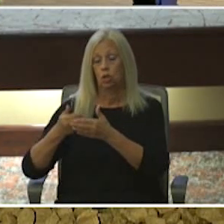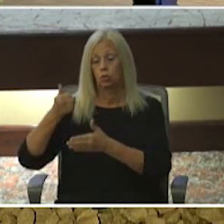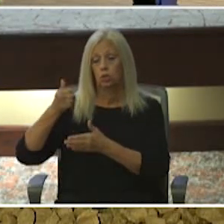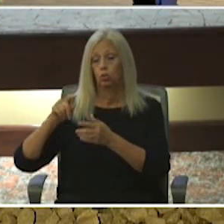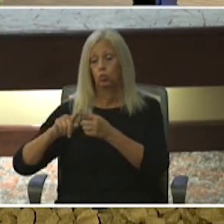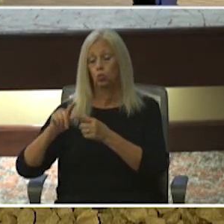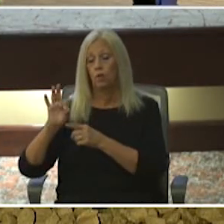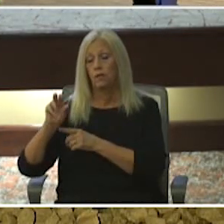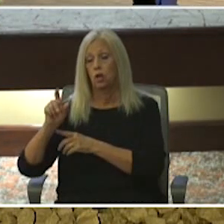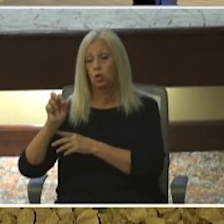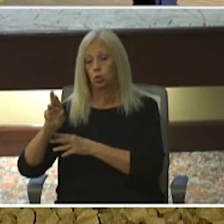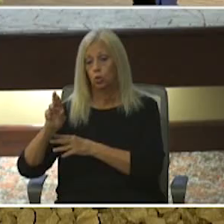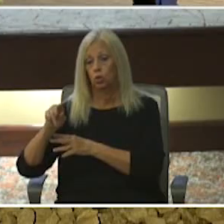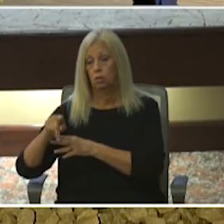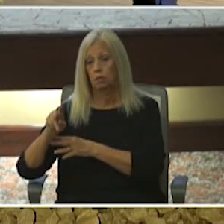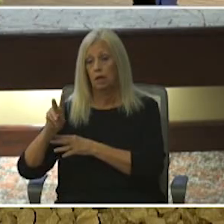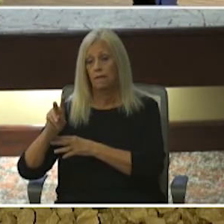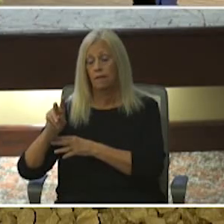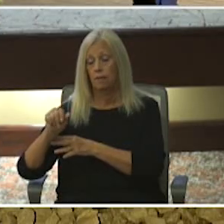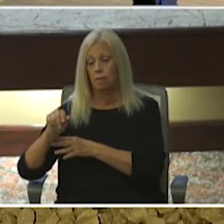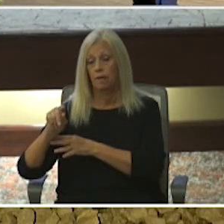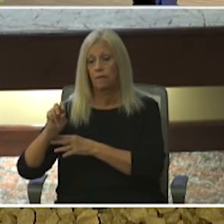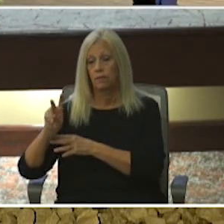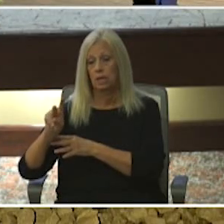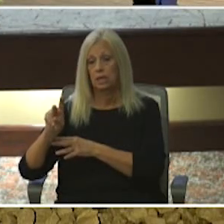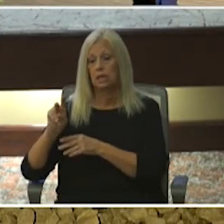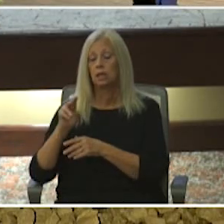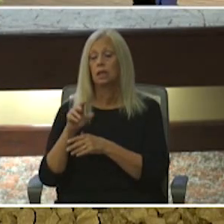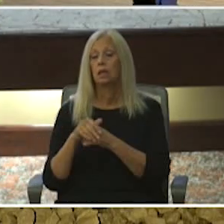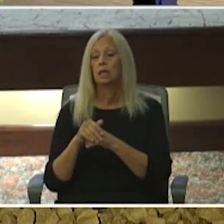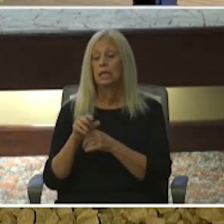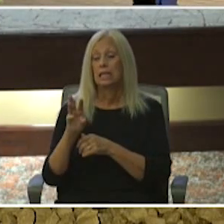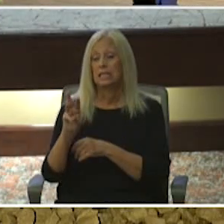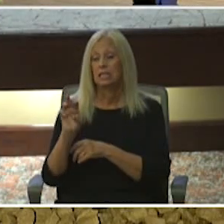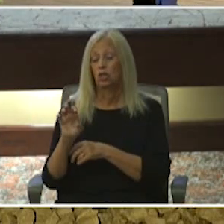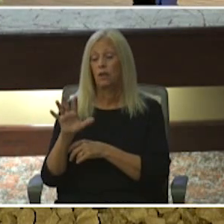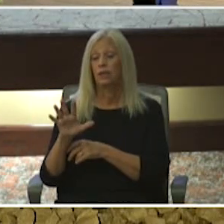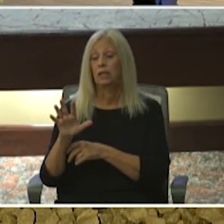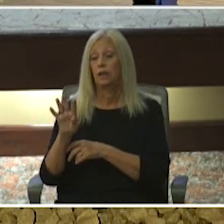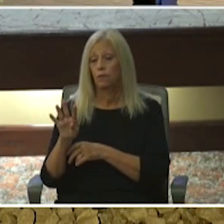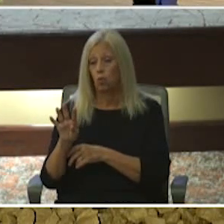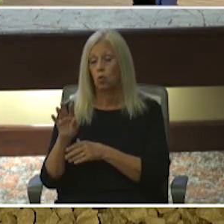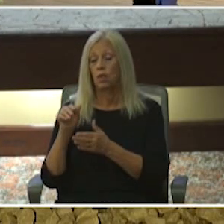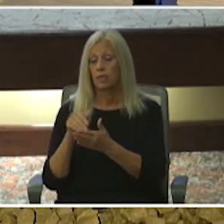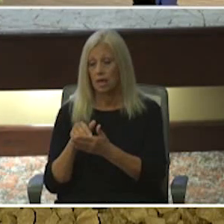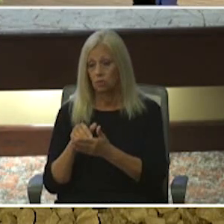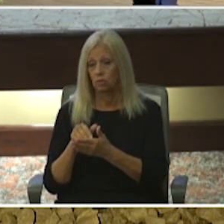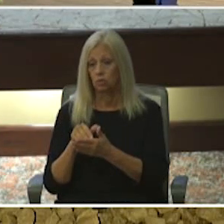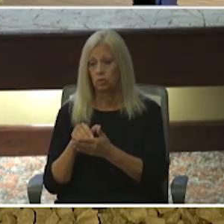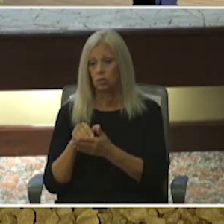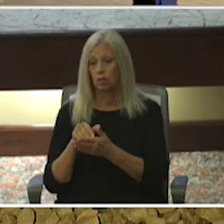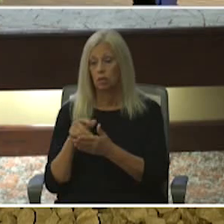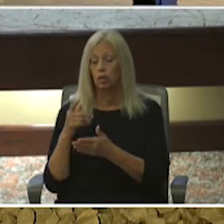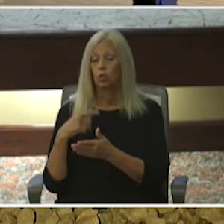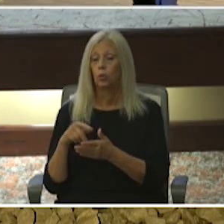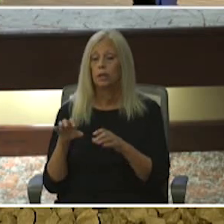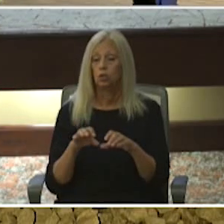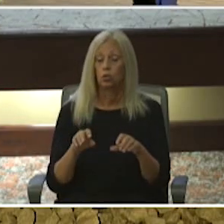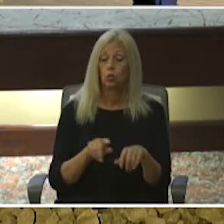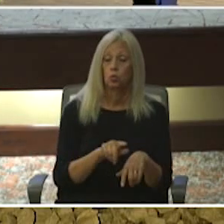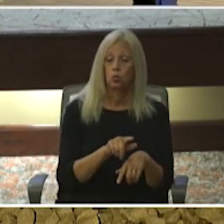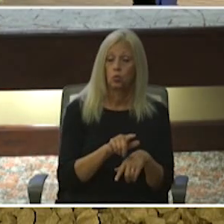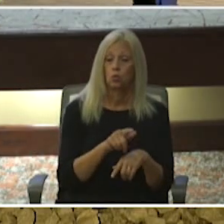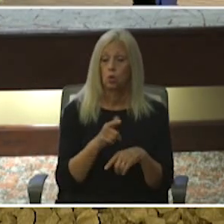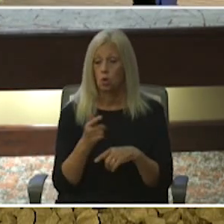Pavilion. The estimate was $650,000. It came in at $654,000. We did alternate